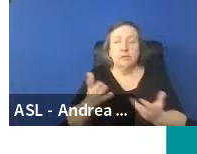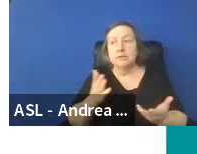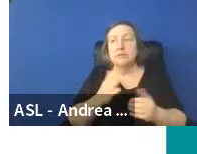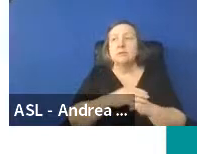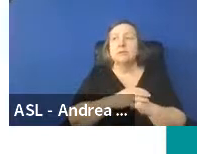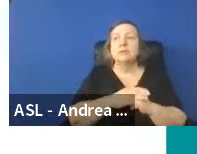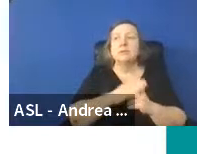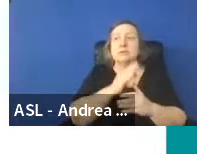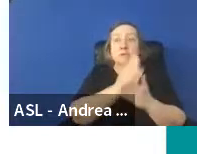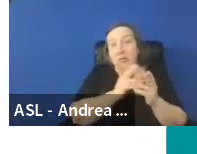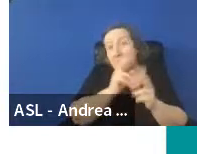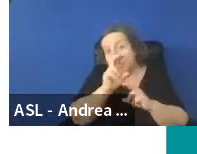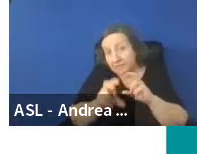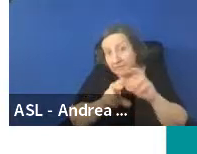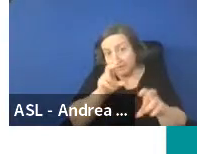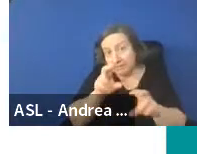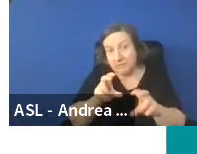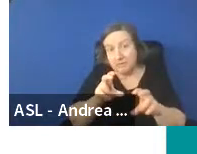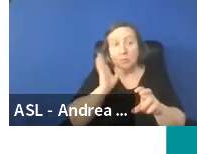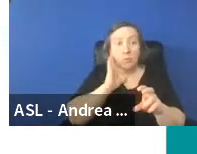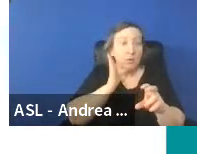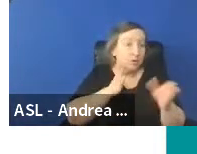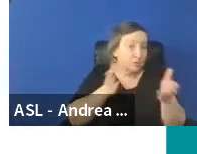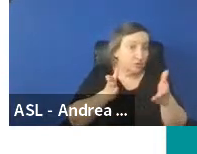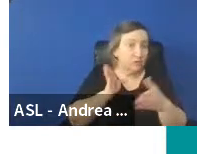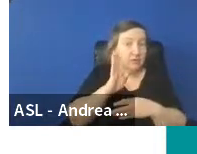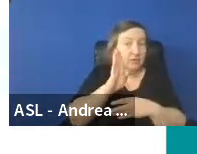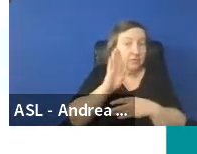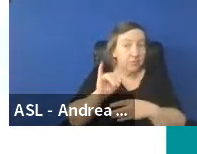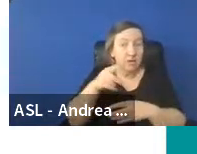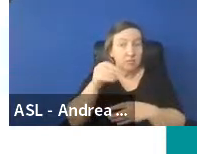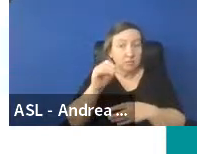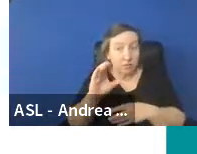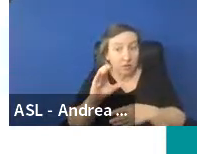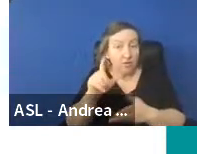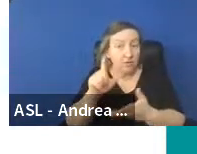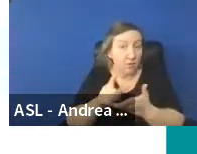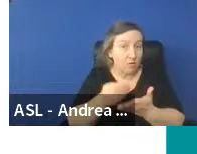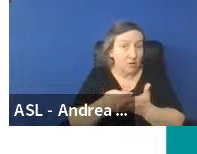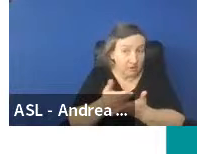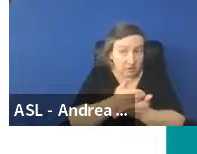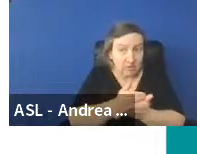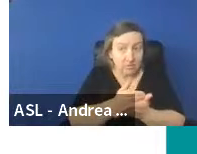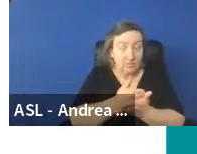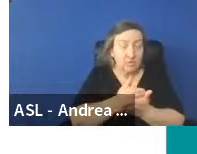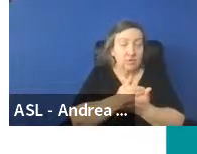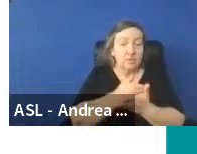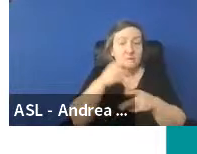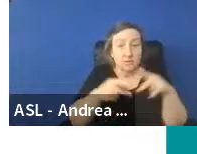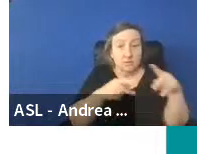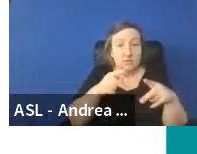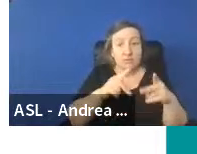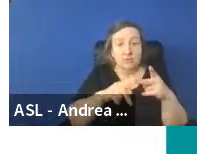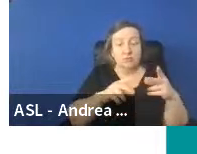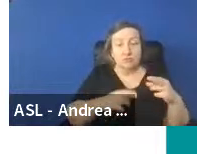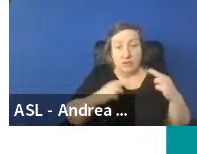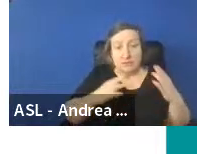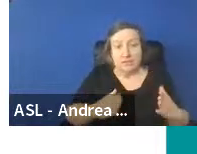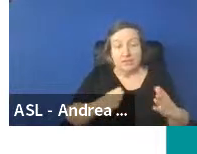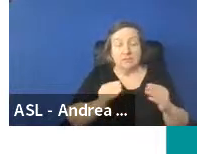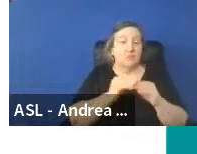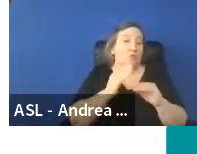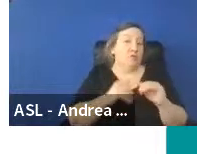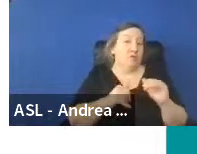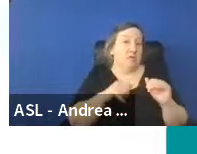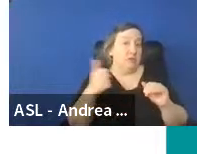certain investments serve BIPOC and low income populations or residents better than others in terms of